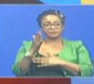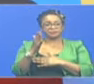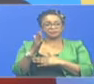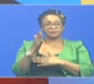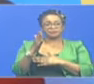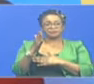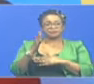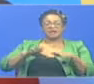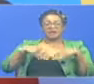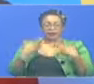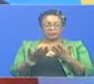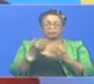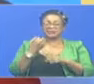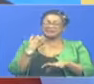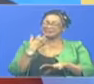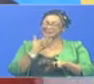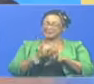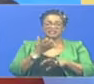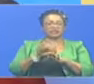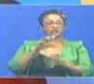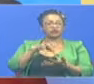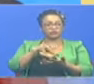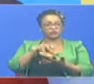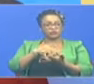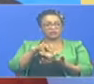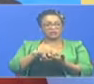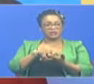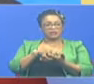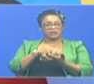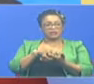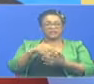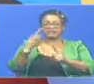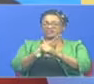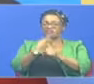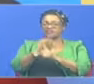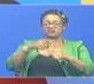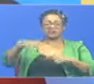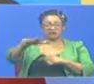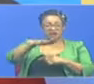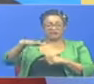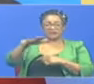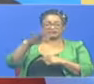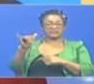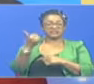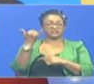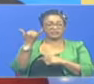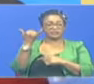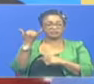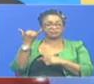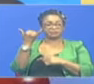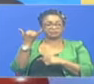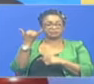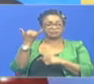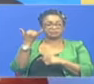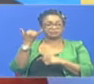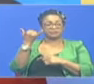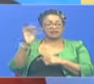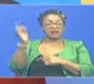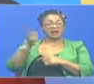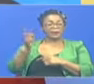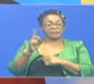about the difficult situation in designated areas of Eastleigh in Nairobi